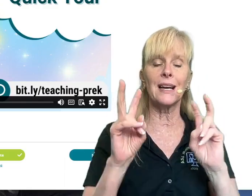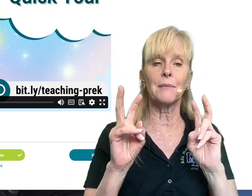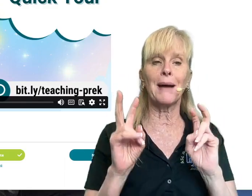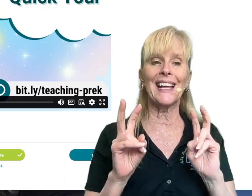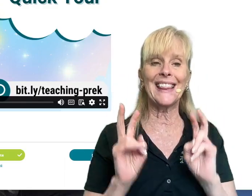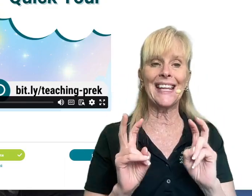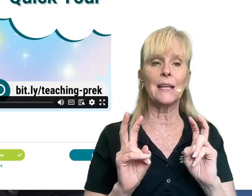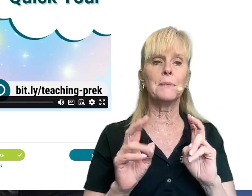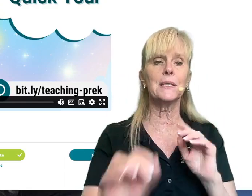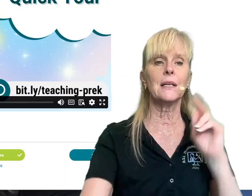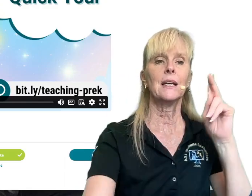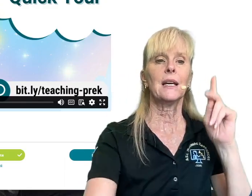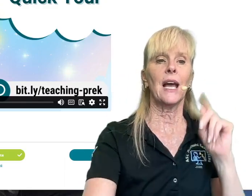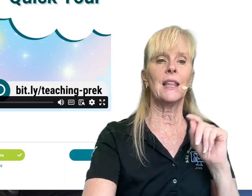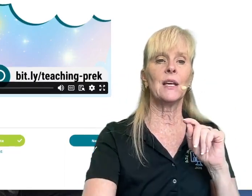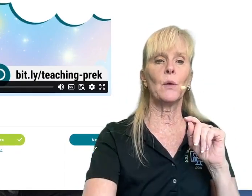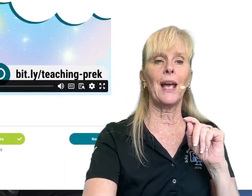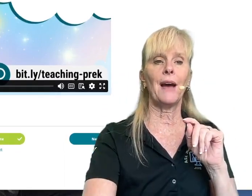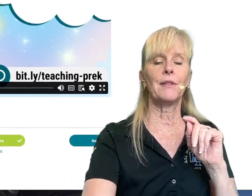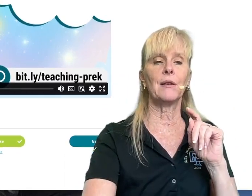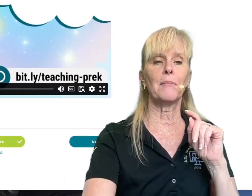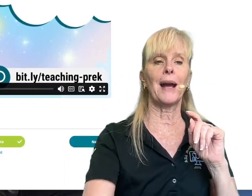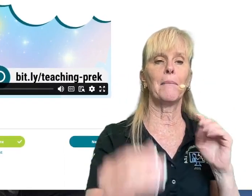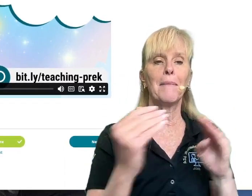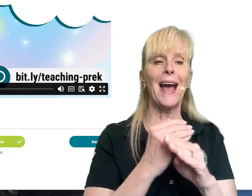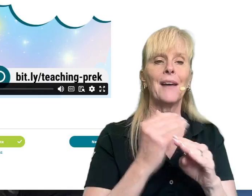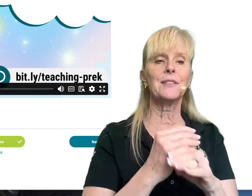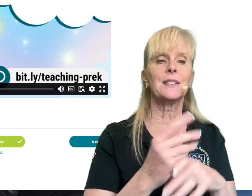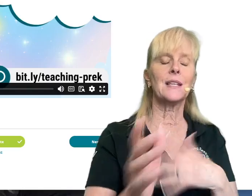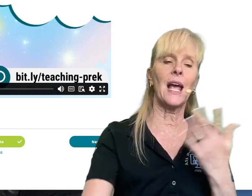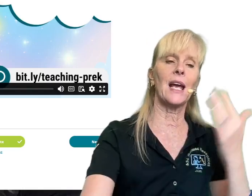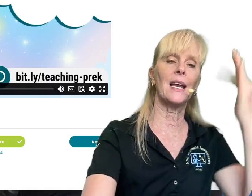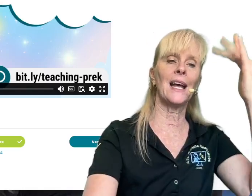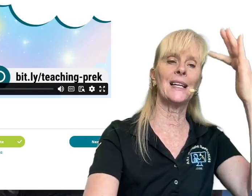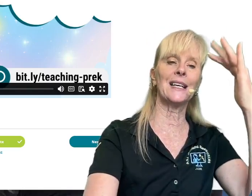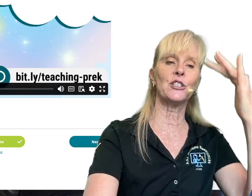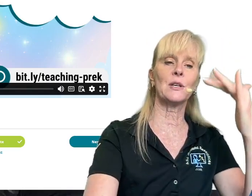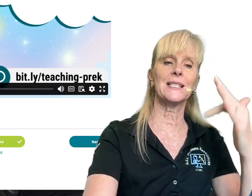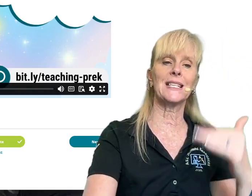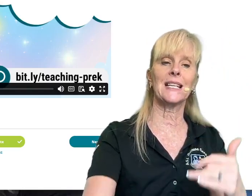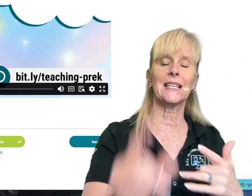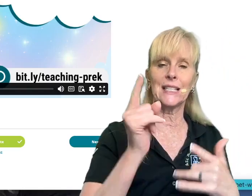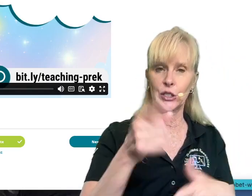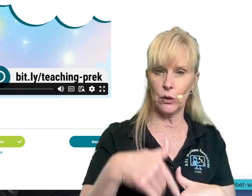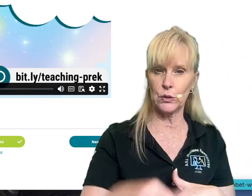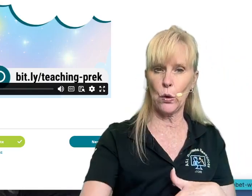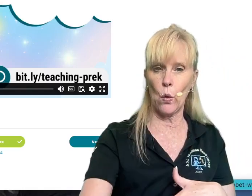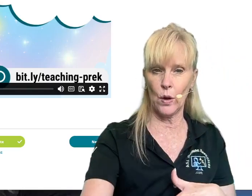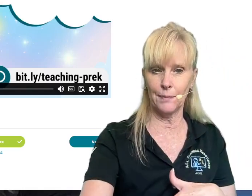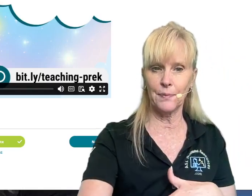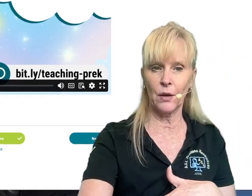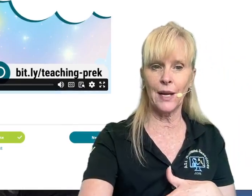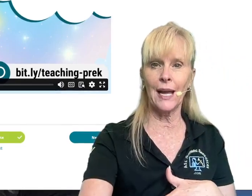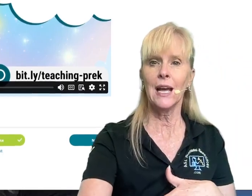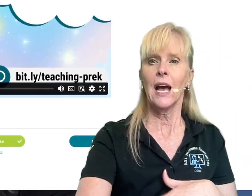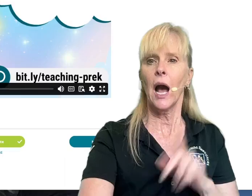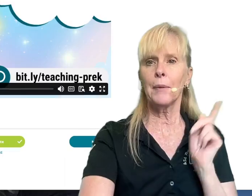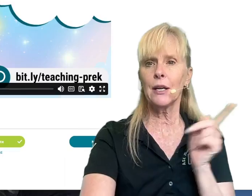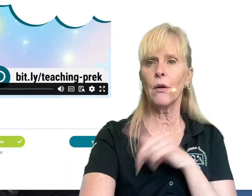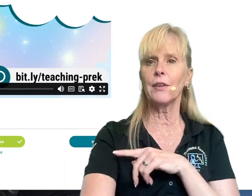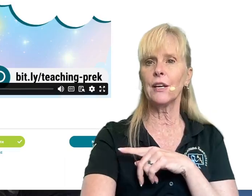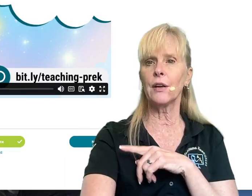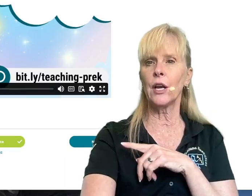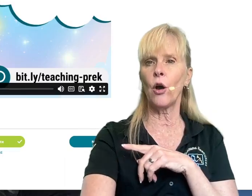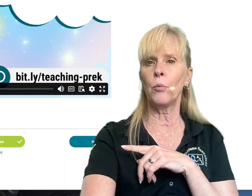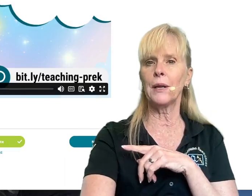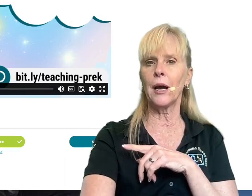are done by themes. And then we have them by maths, and as you can see, the list goes on. Okay, I'm going to